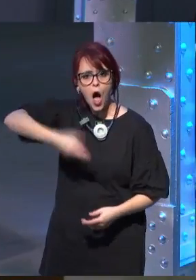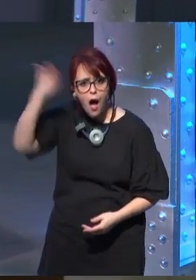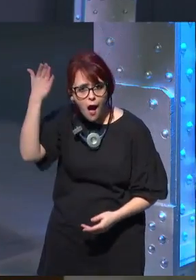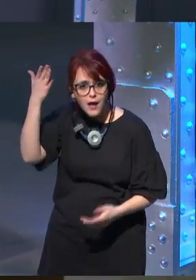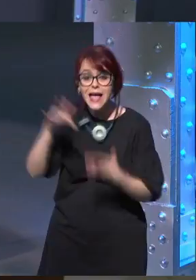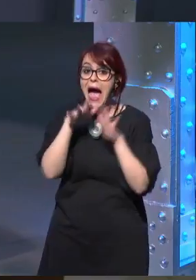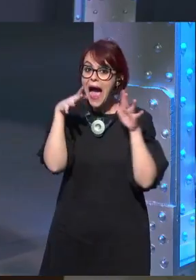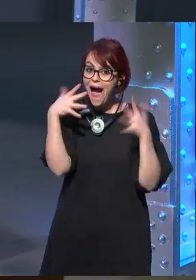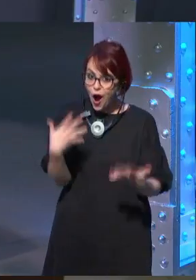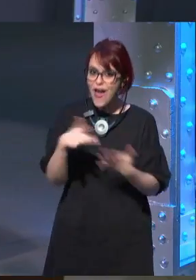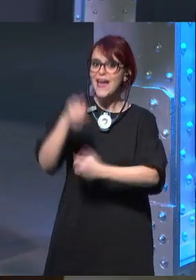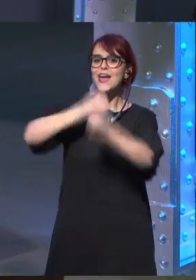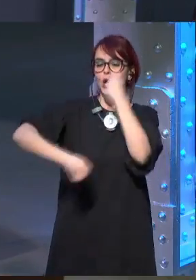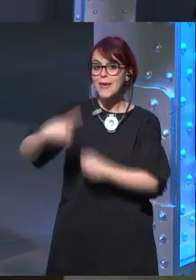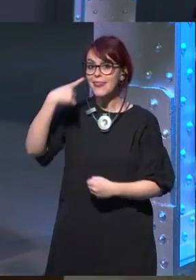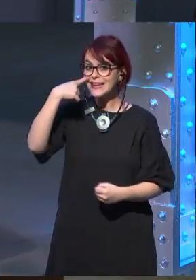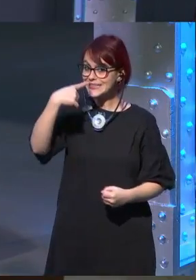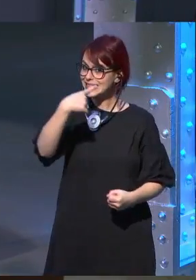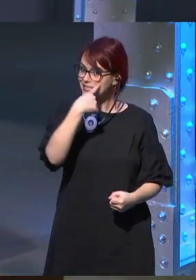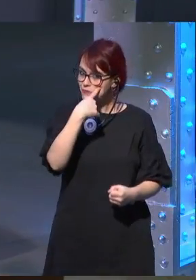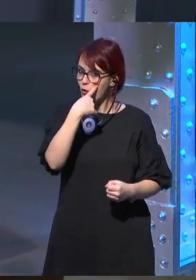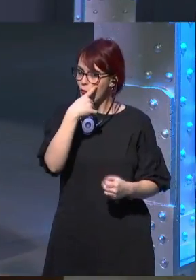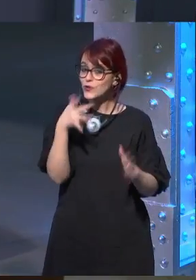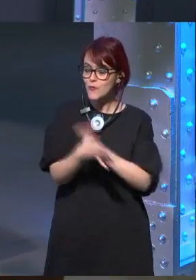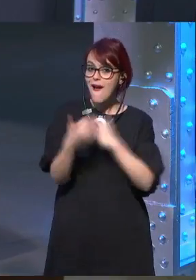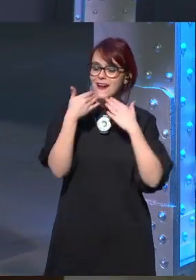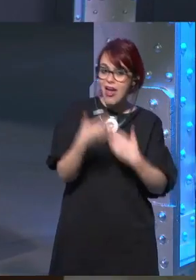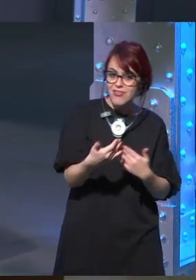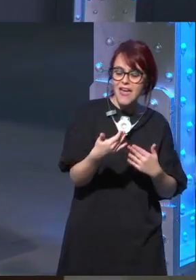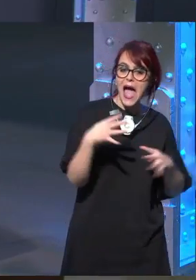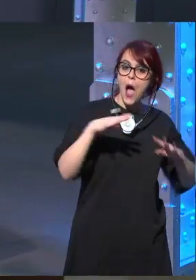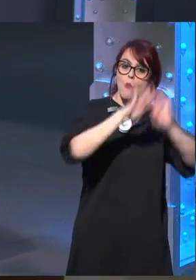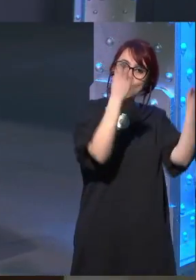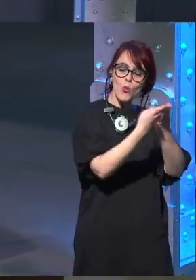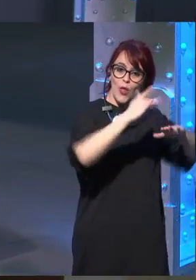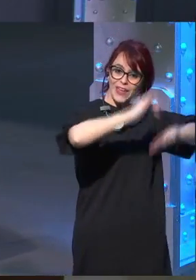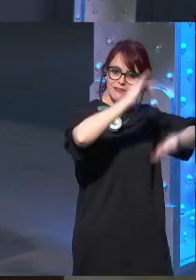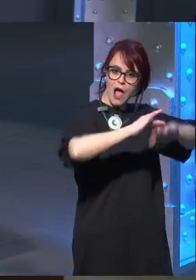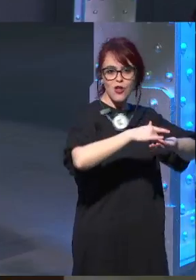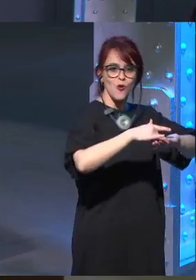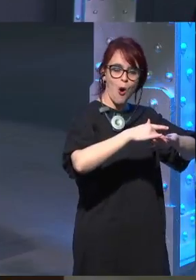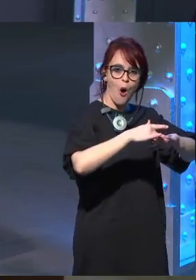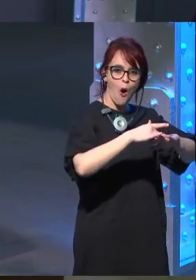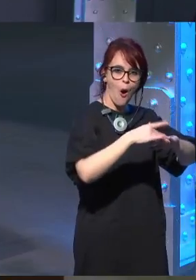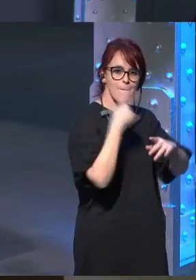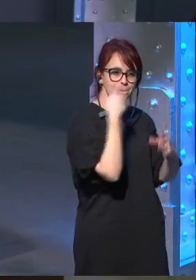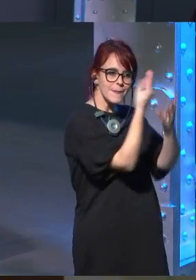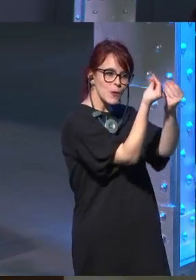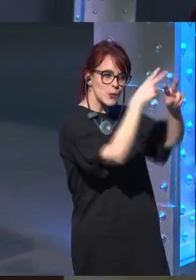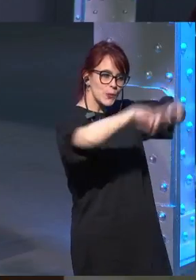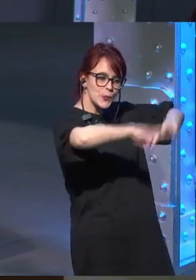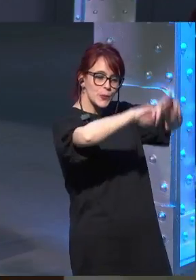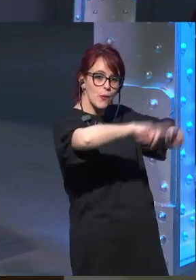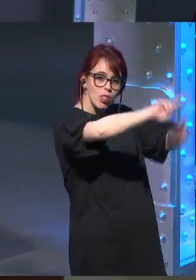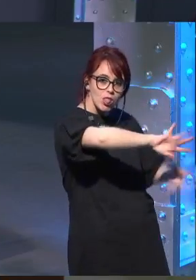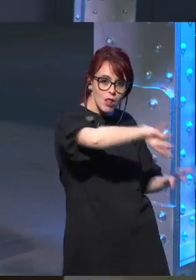embracing the testimonial economy and you're using social and digital media for good. Huge, huge difference in how we did social media just 5